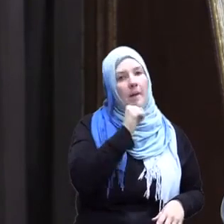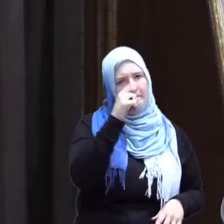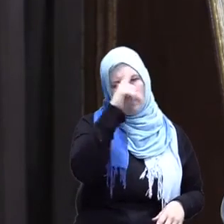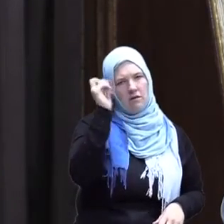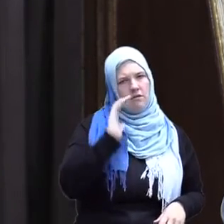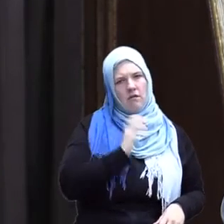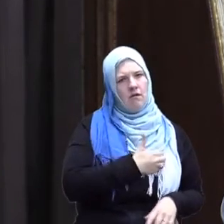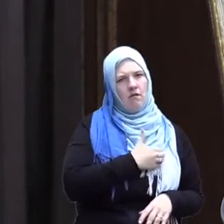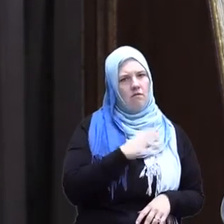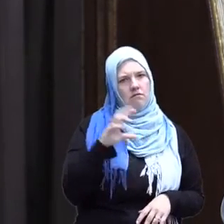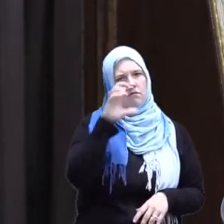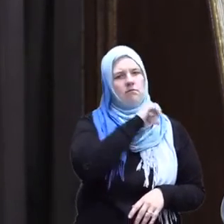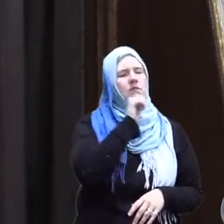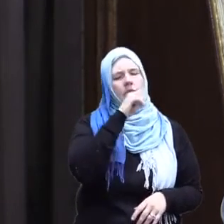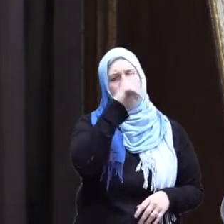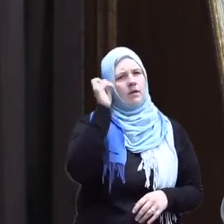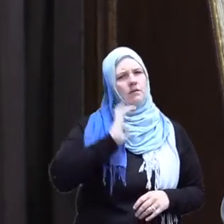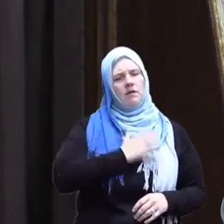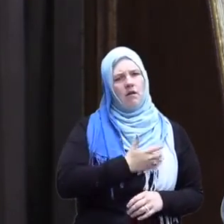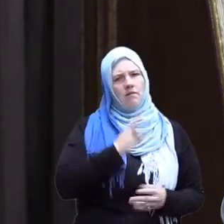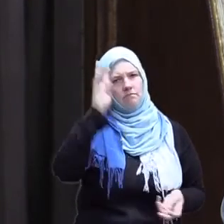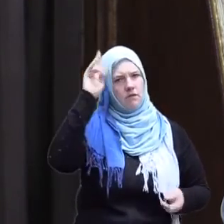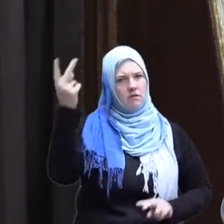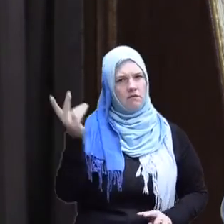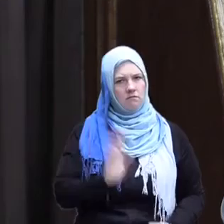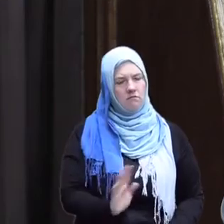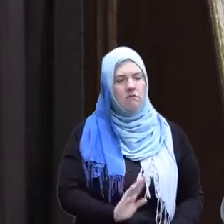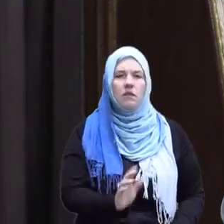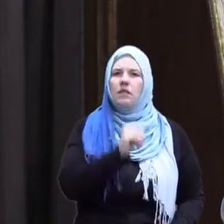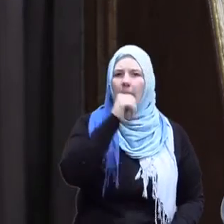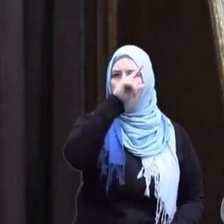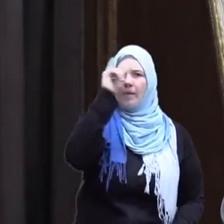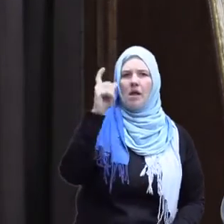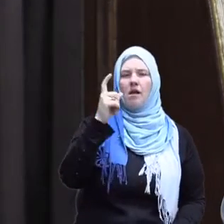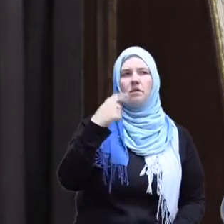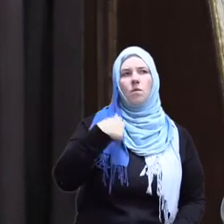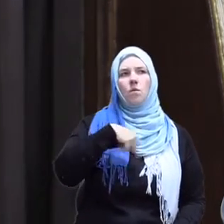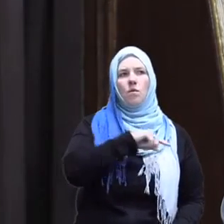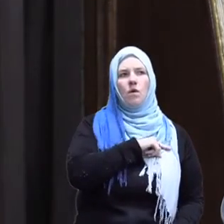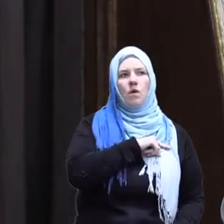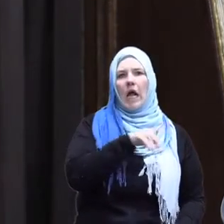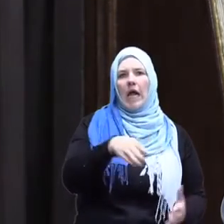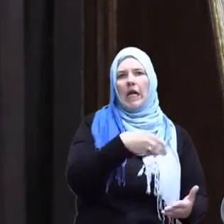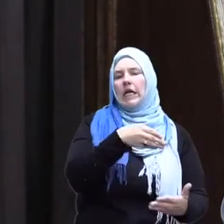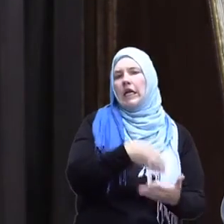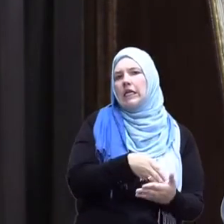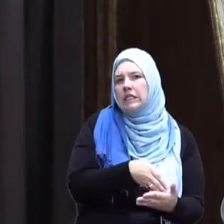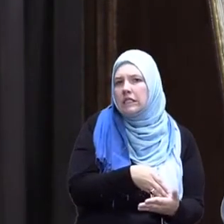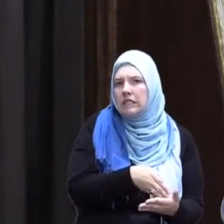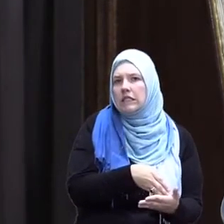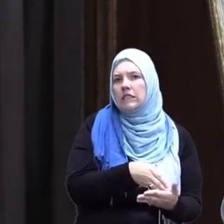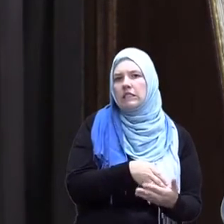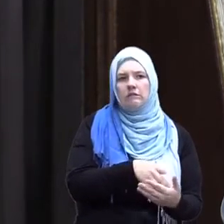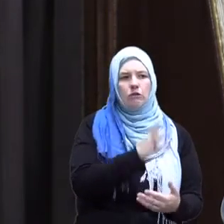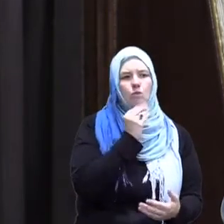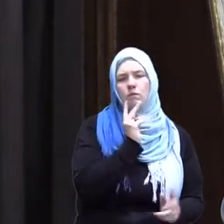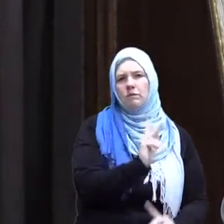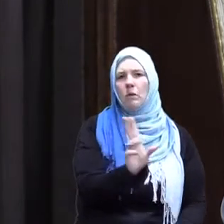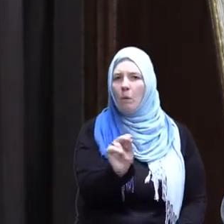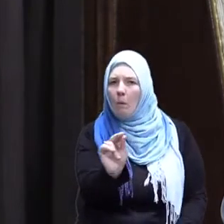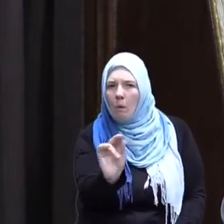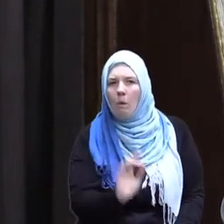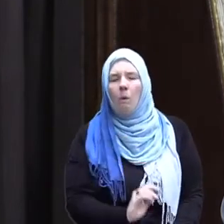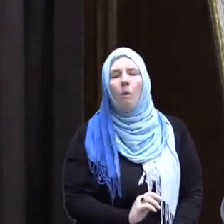not our allegation, not our misunderstanding, not because we are anti-Semitic at all. The whole issue